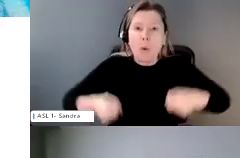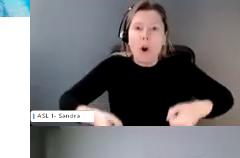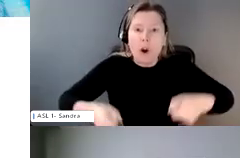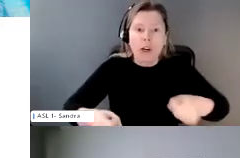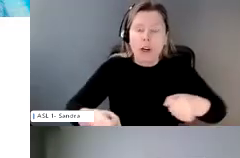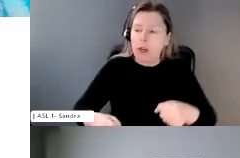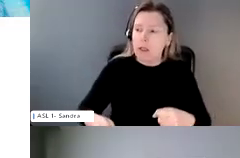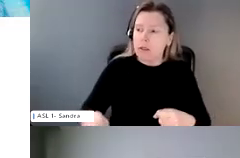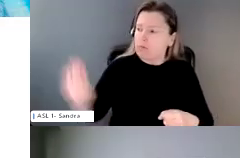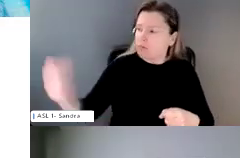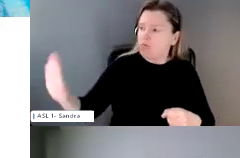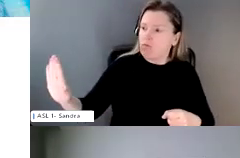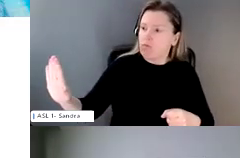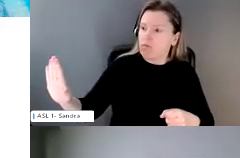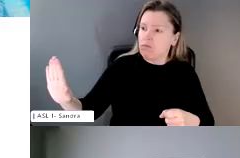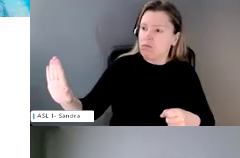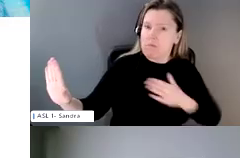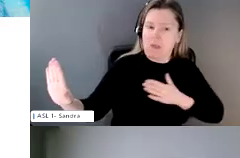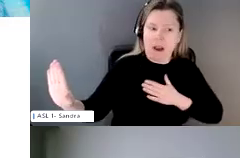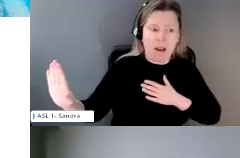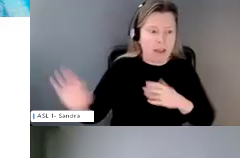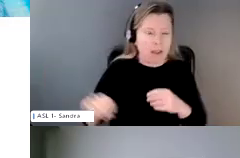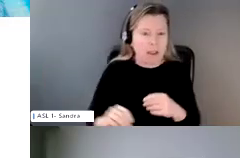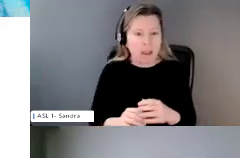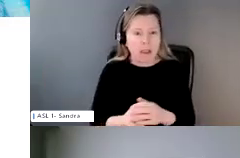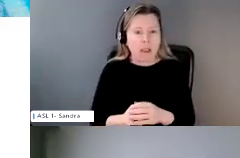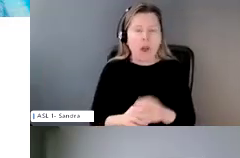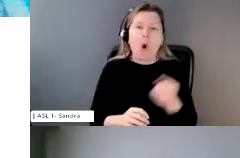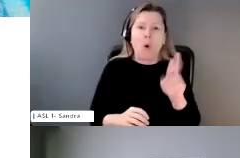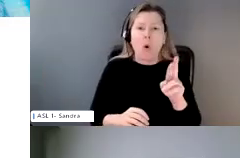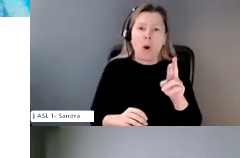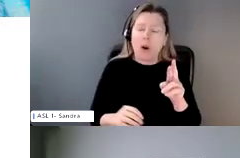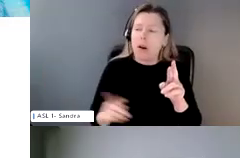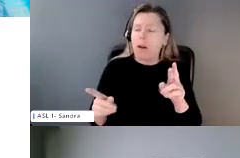Blocking off seating for a social group.